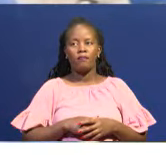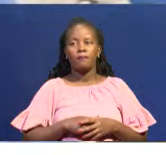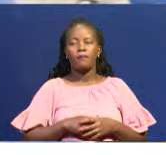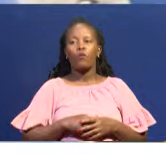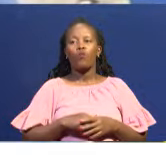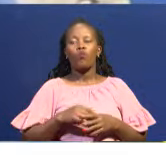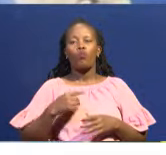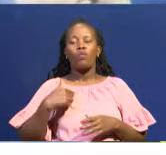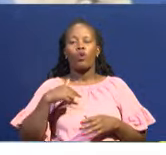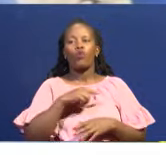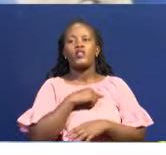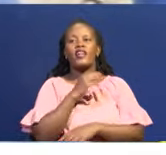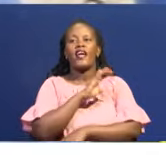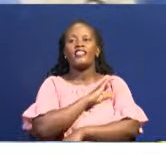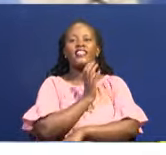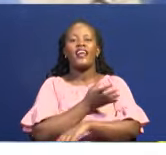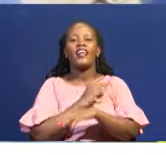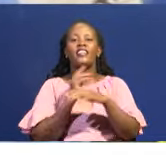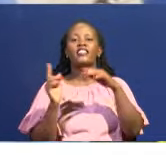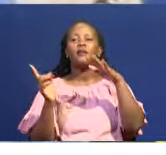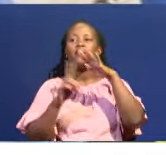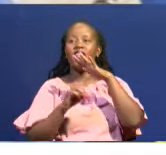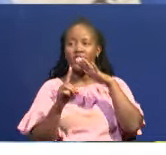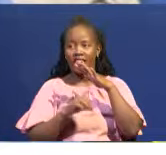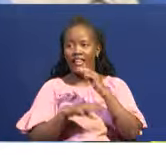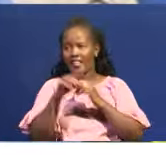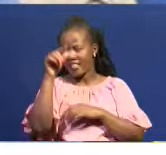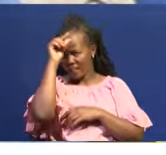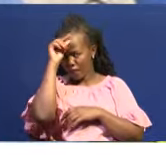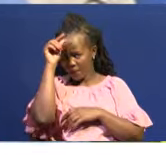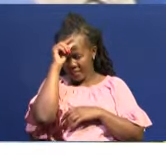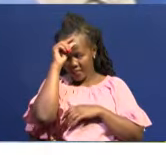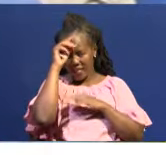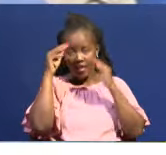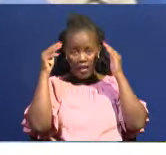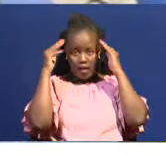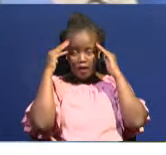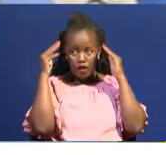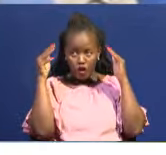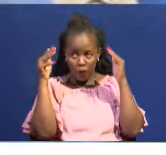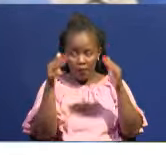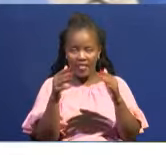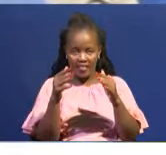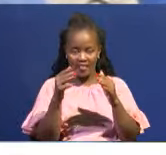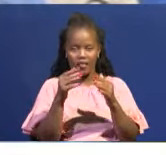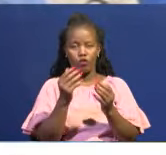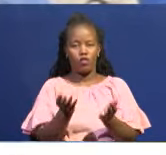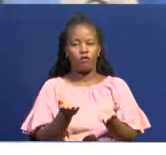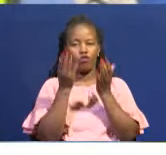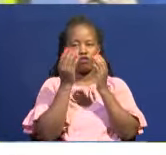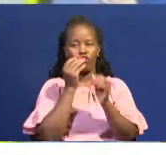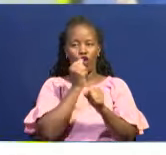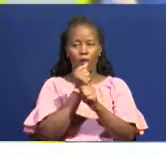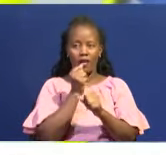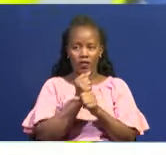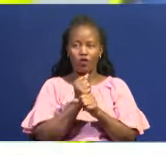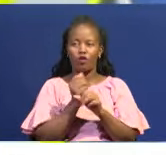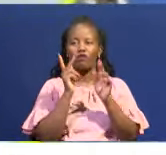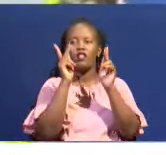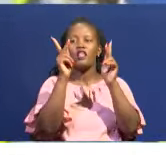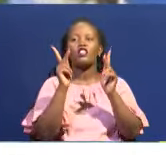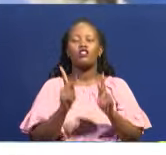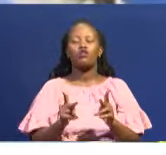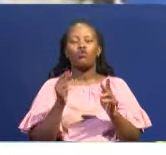As a ministry and as government, we are committed to optimizing the operations at the Kisumu oil jetty.